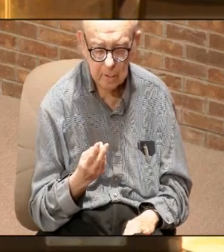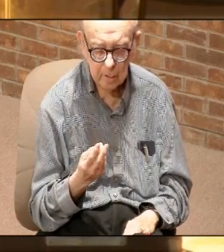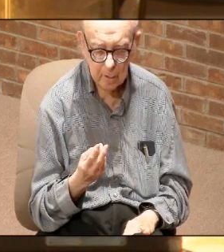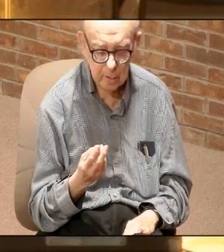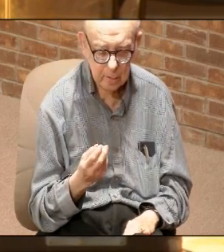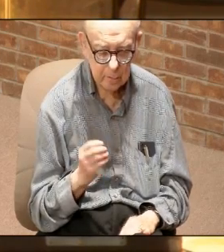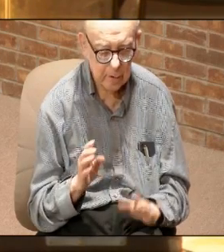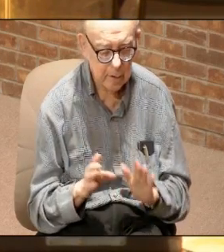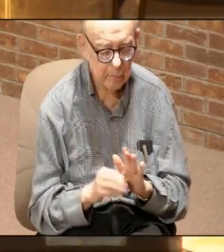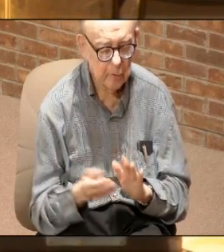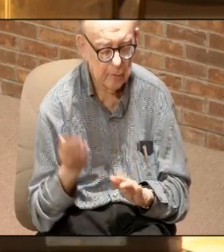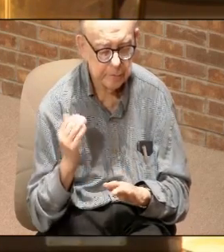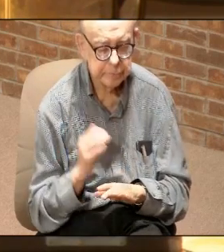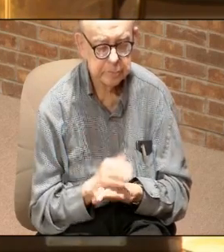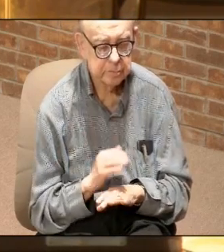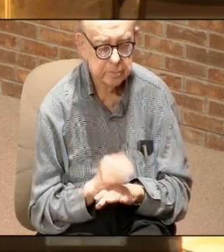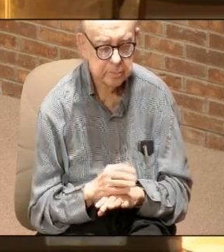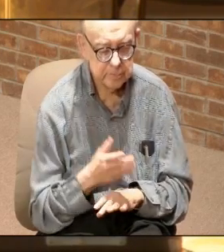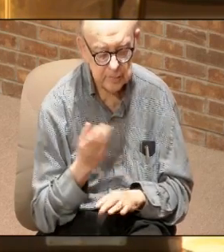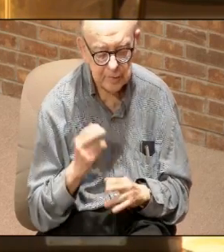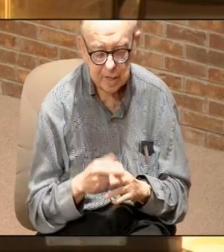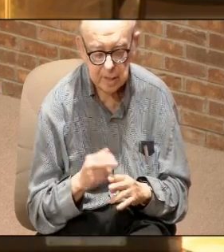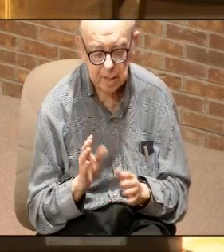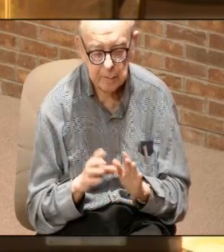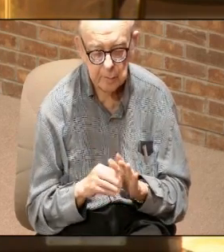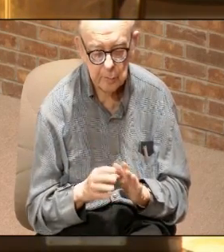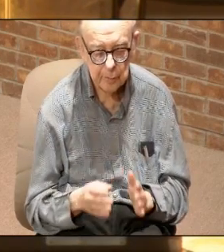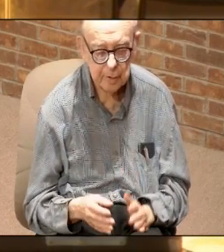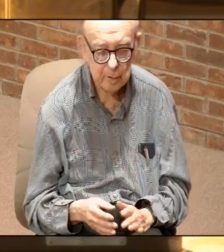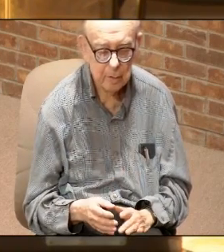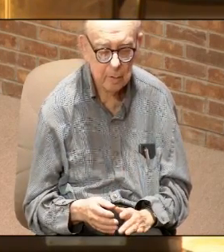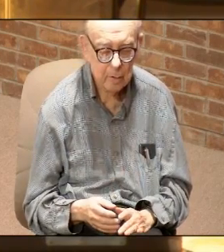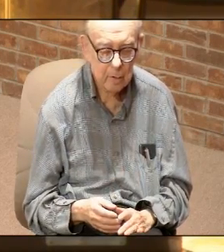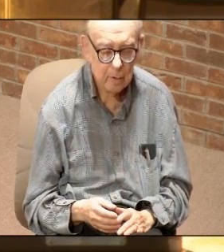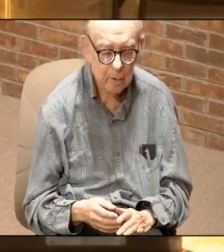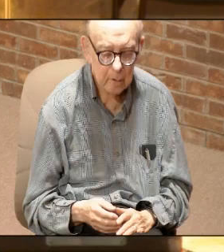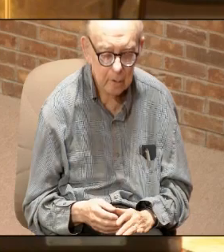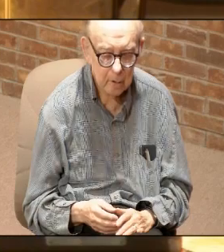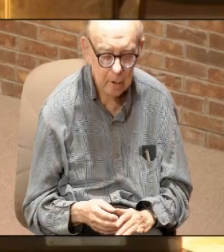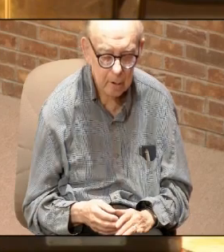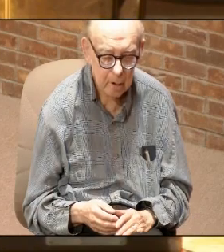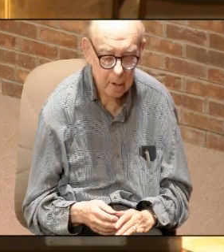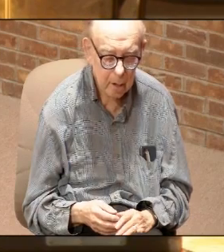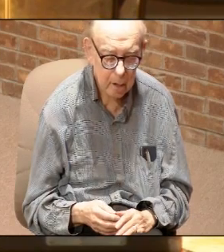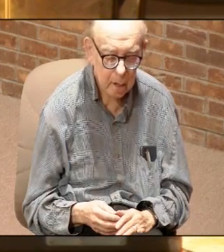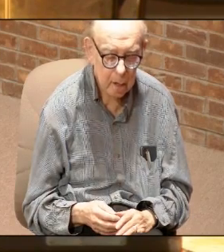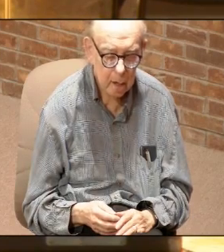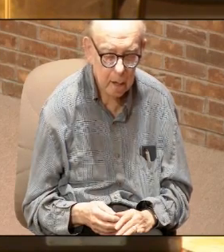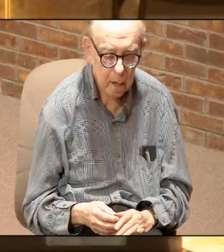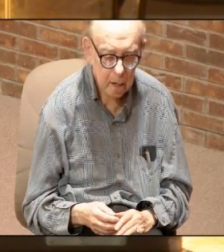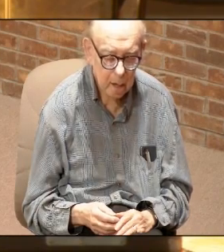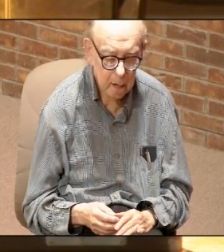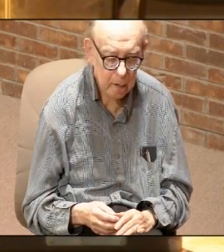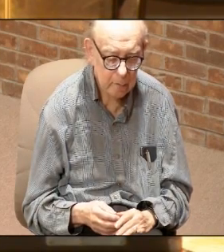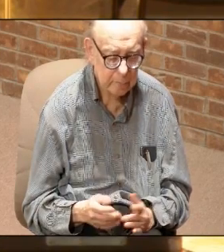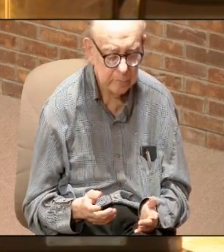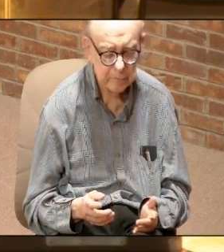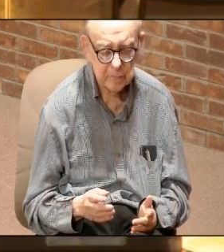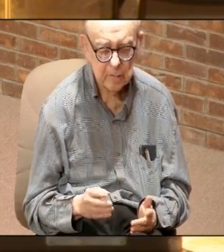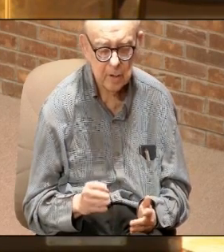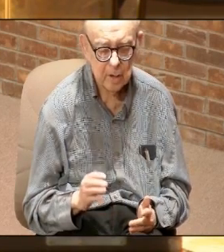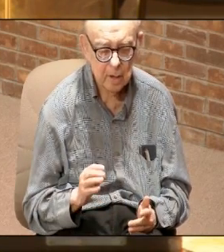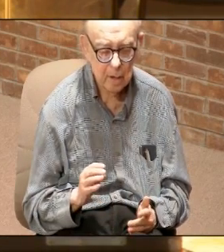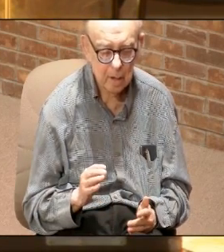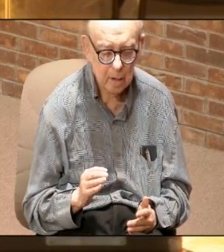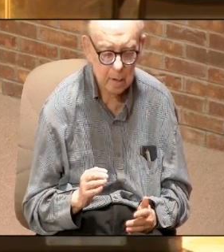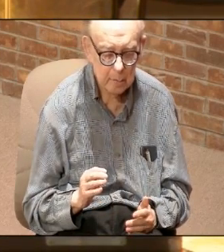a movie last night. I forget the name of it. It was Matthew McConaughey.